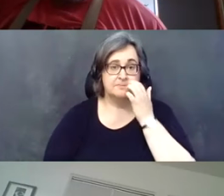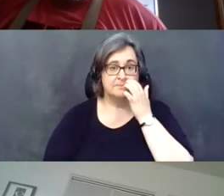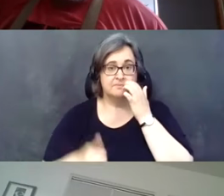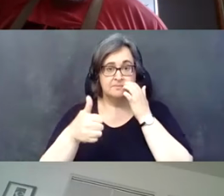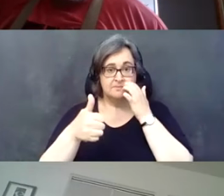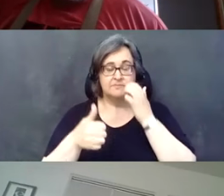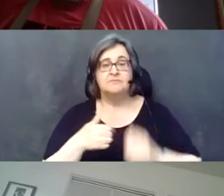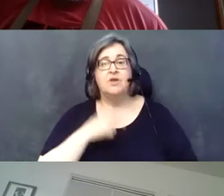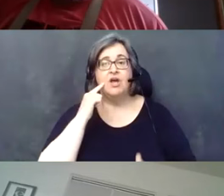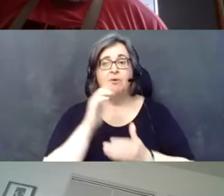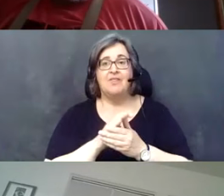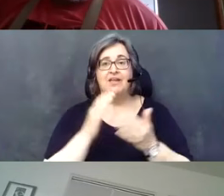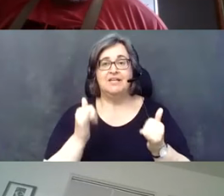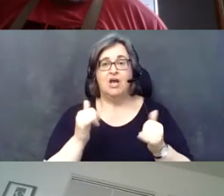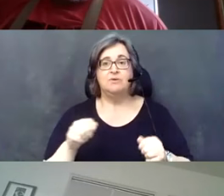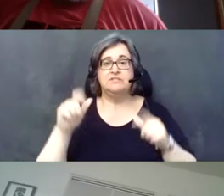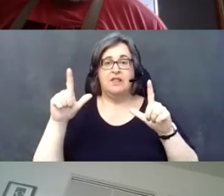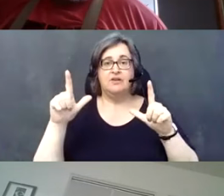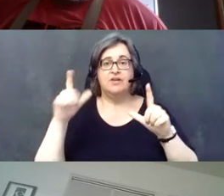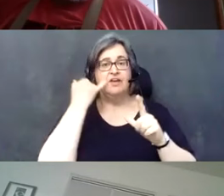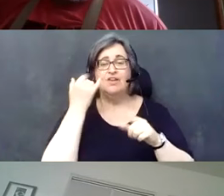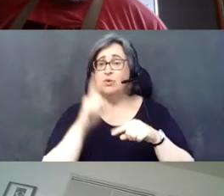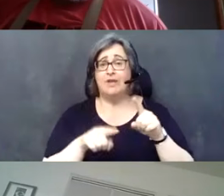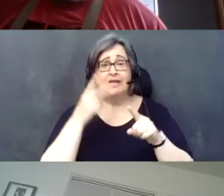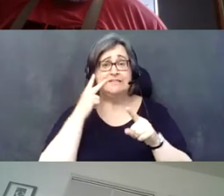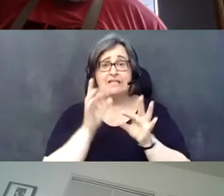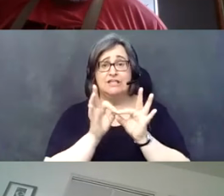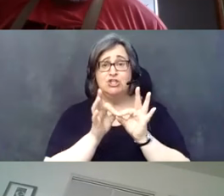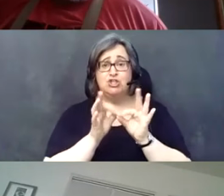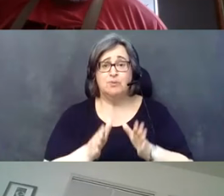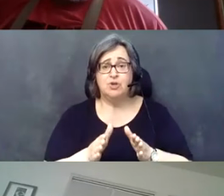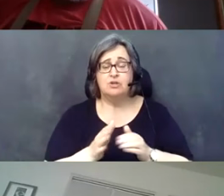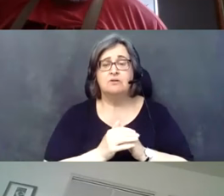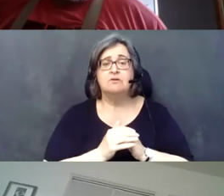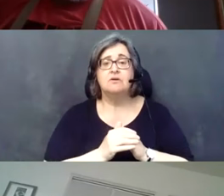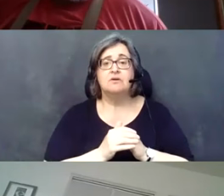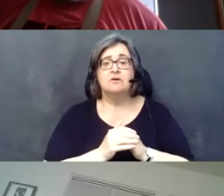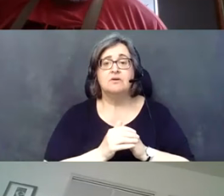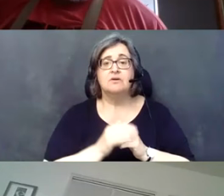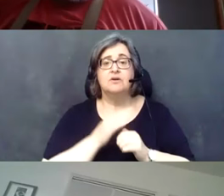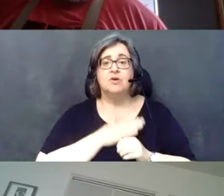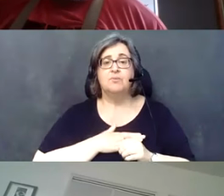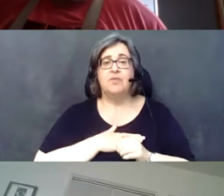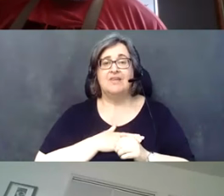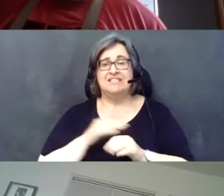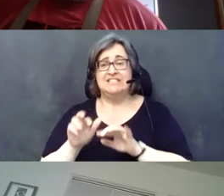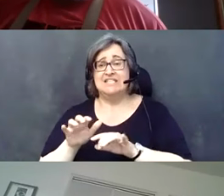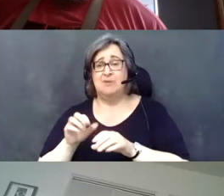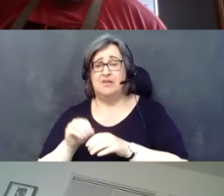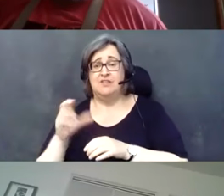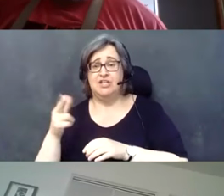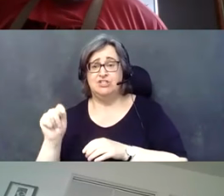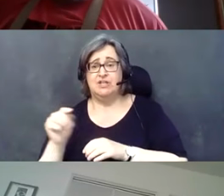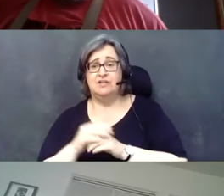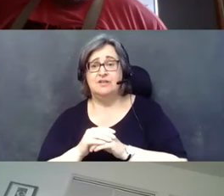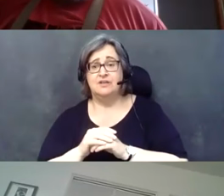Okay, I believe they're now spotlighted. If you still cannot see the American Sign Language interpreter, please post in the chat box and you can